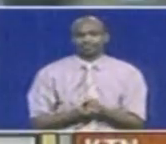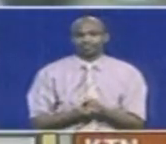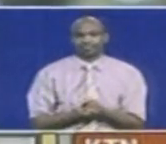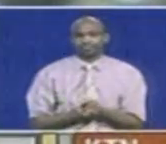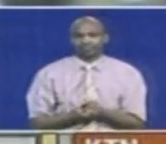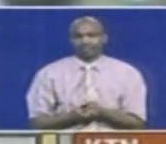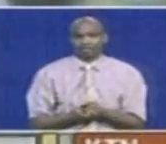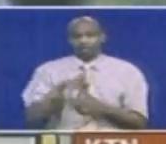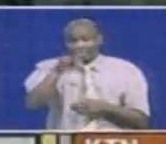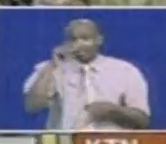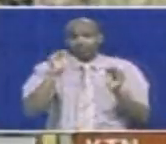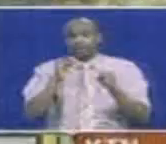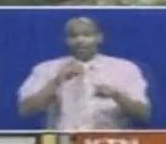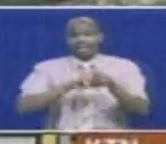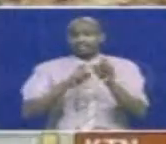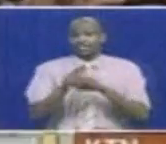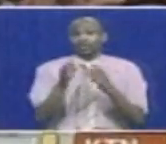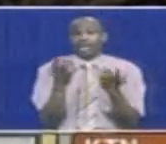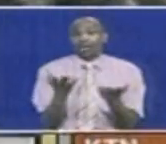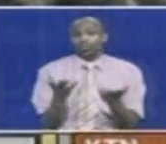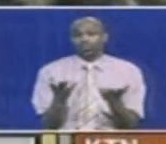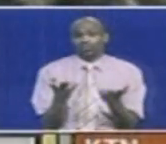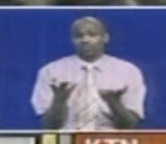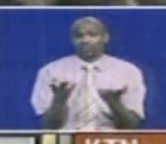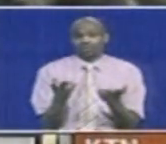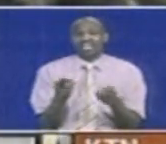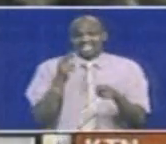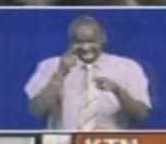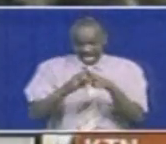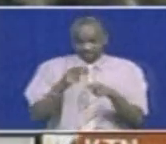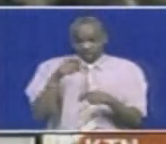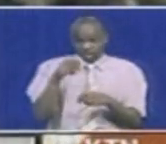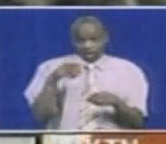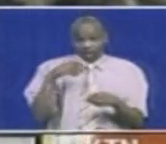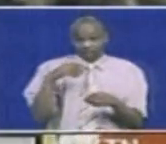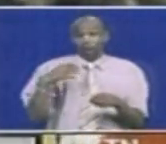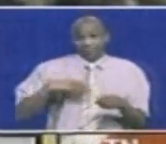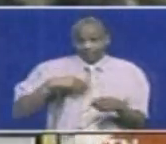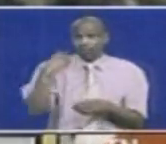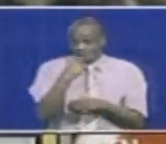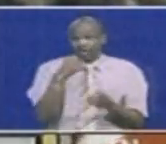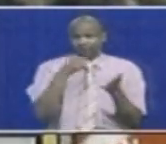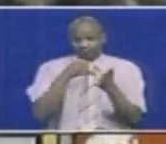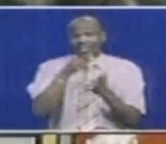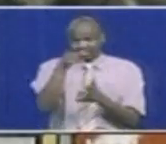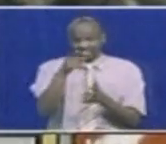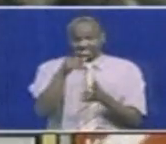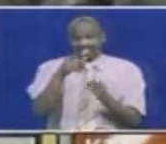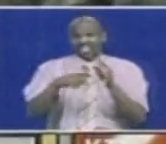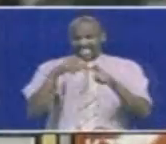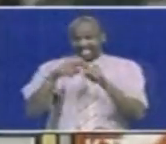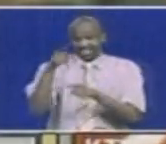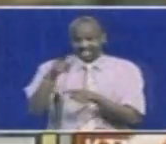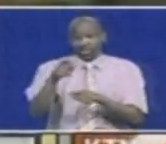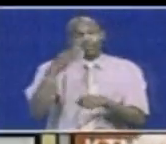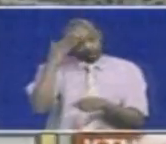How do you arrest an armed person? The names of the people that are involved in this, they